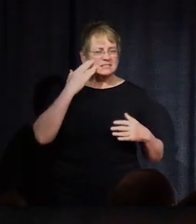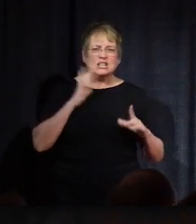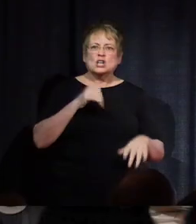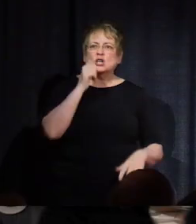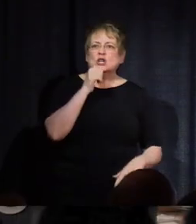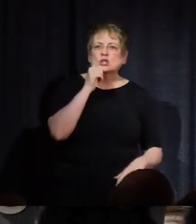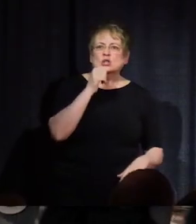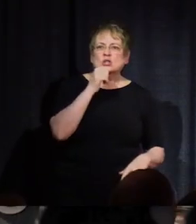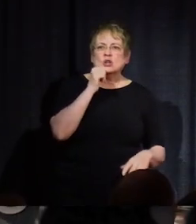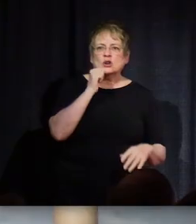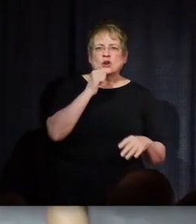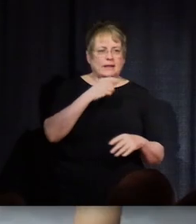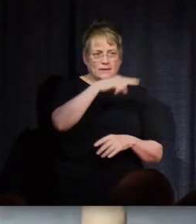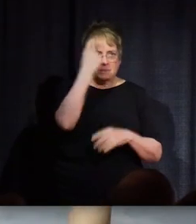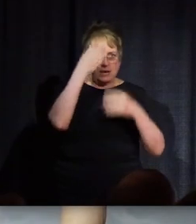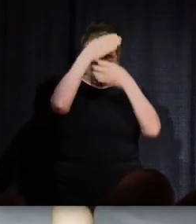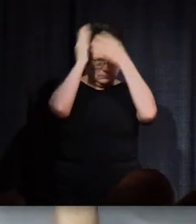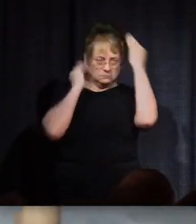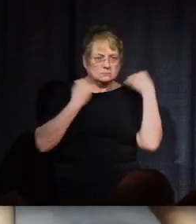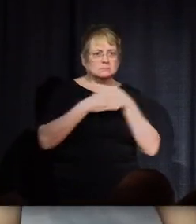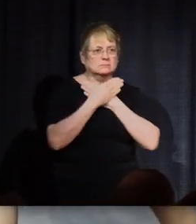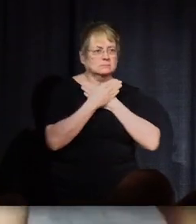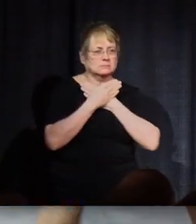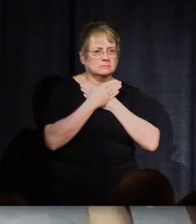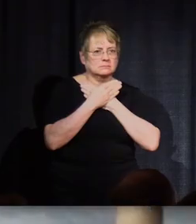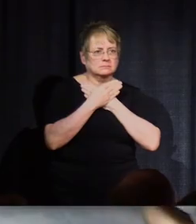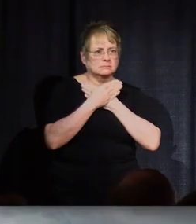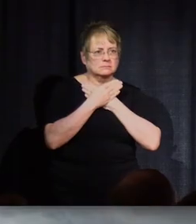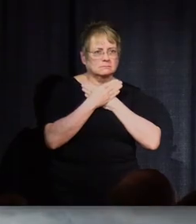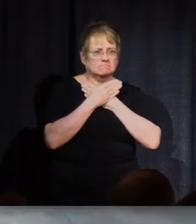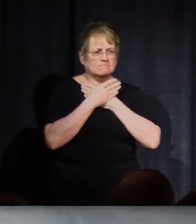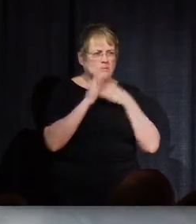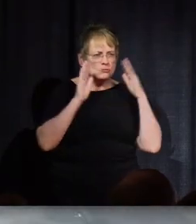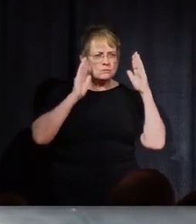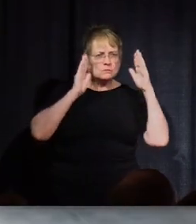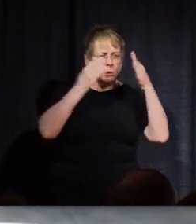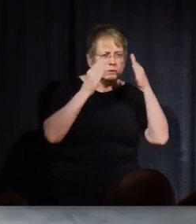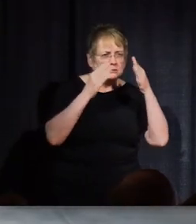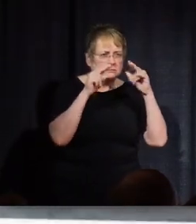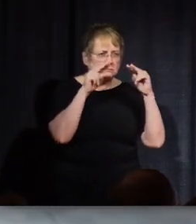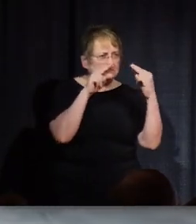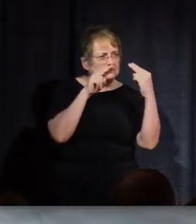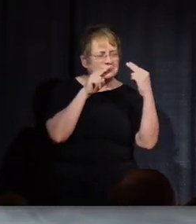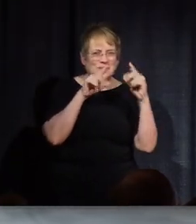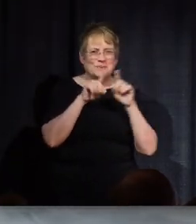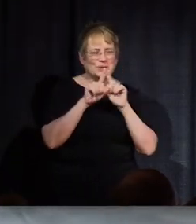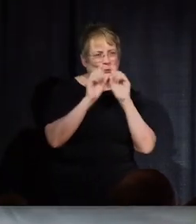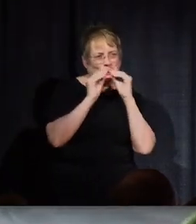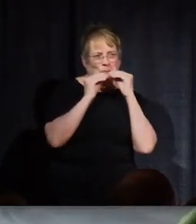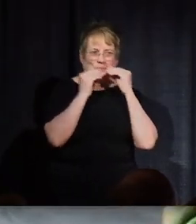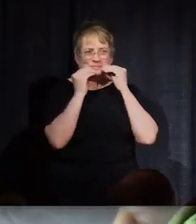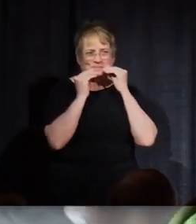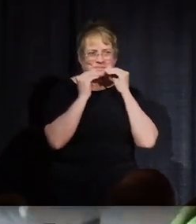look at this girl framed by her black sports hijab she's got this focused expression on her face with the slightest